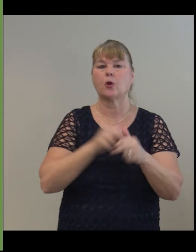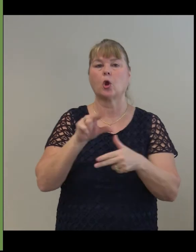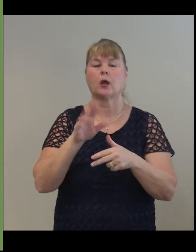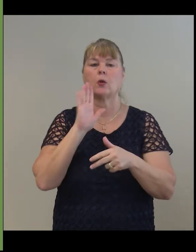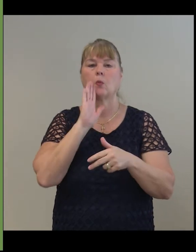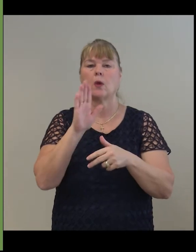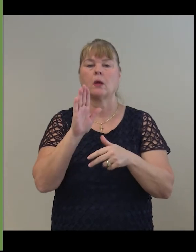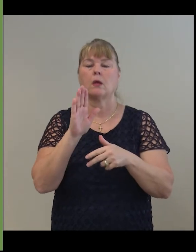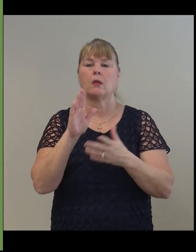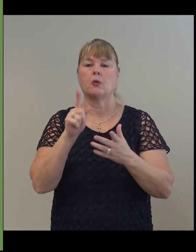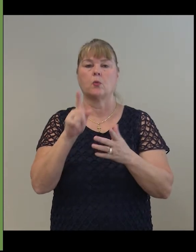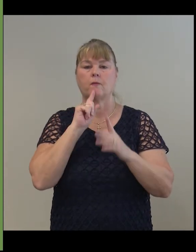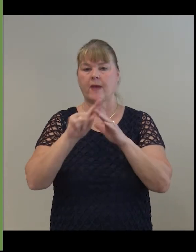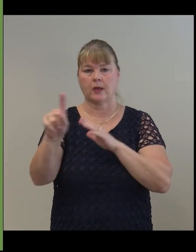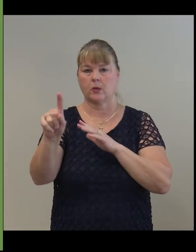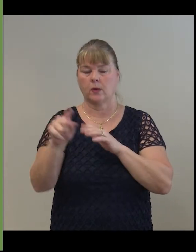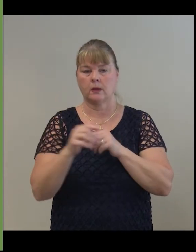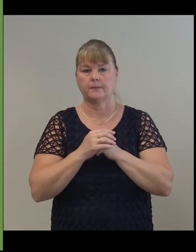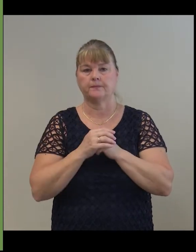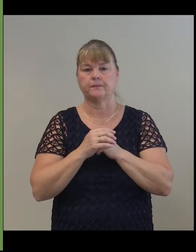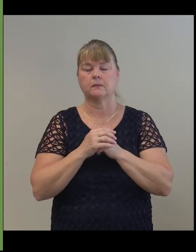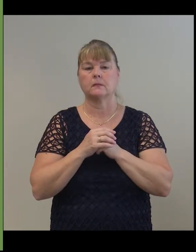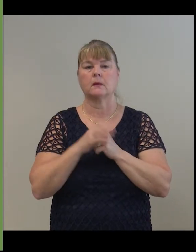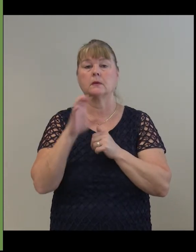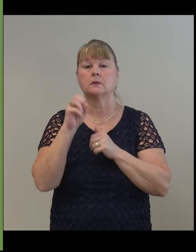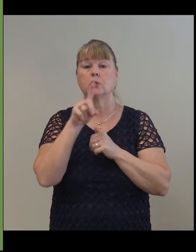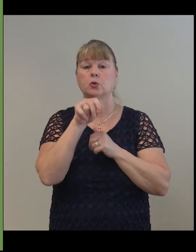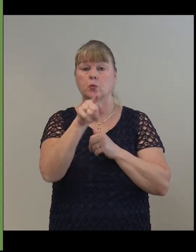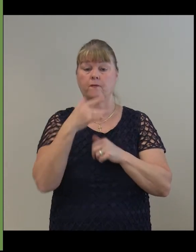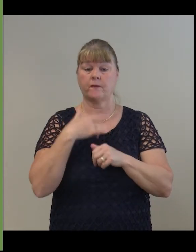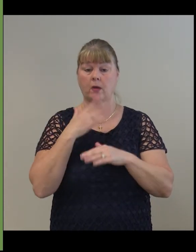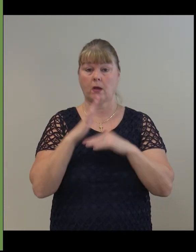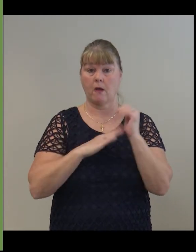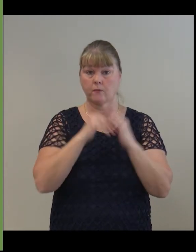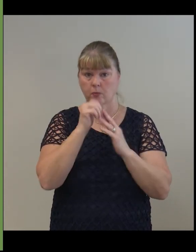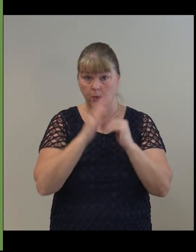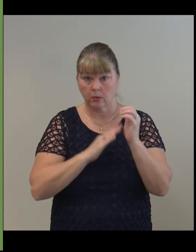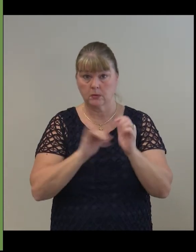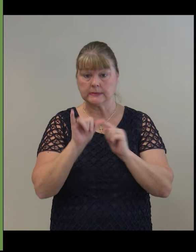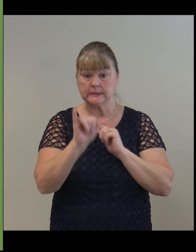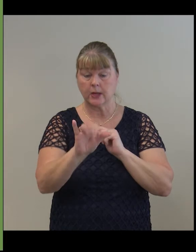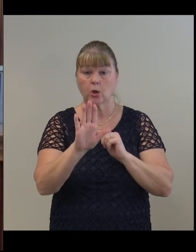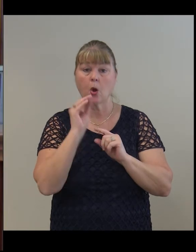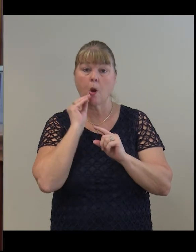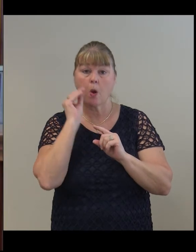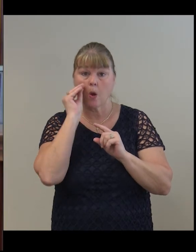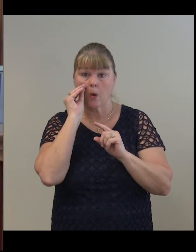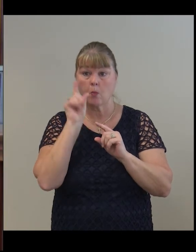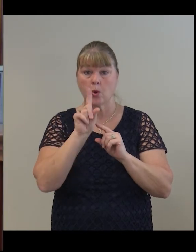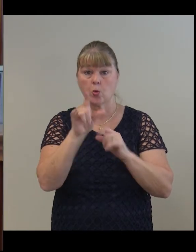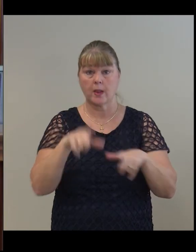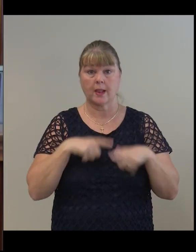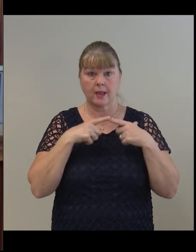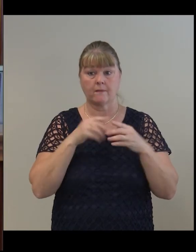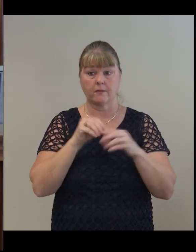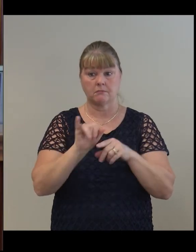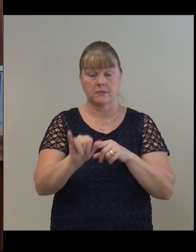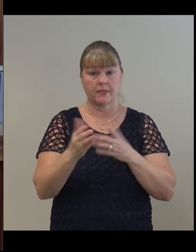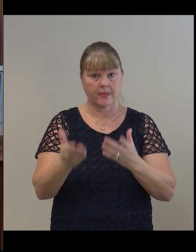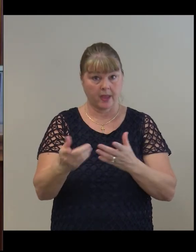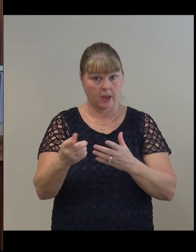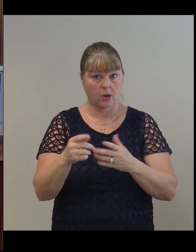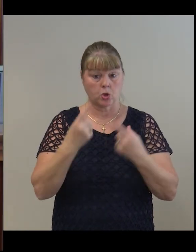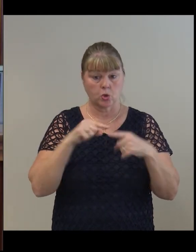every hurricane are we going to evacuate. So do you feel comfortable staying in your current residence, in